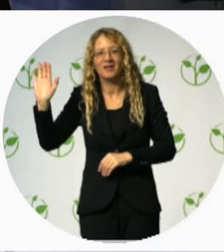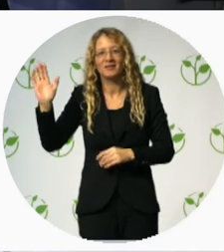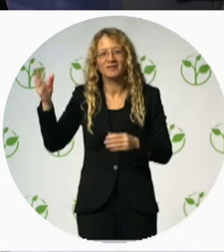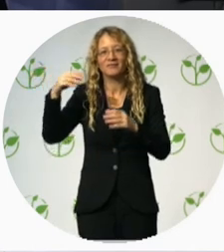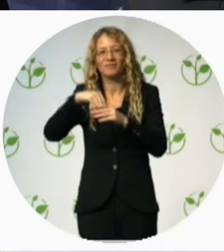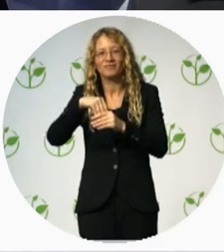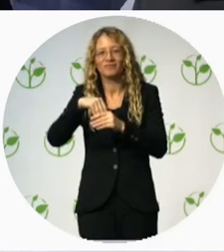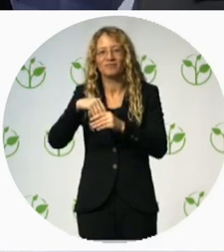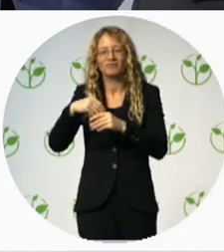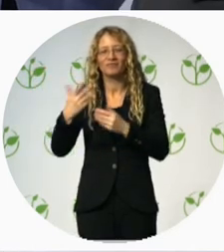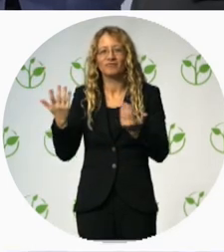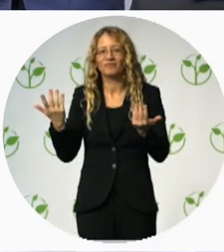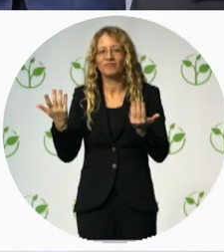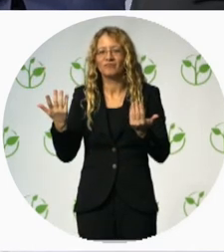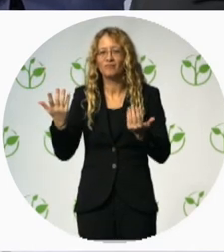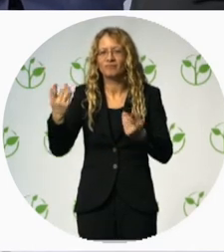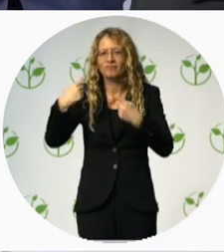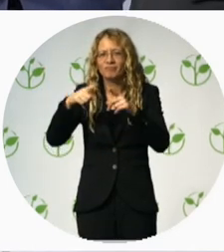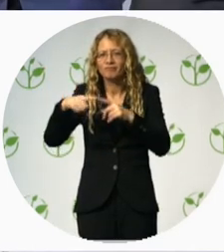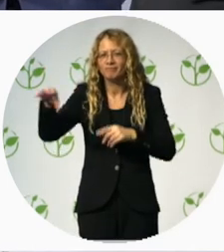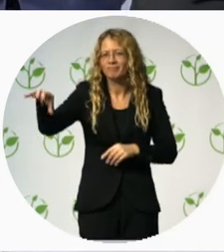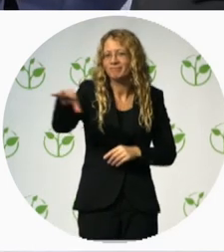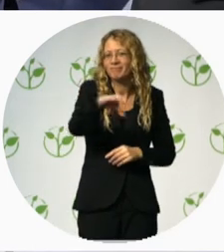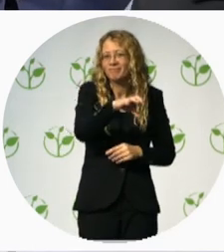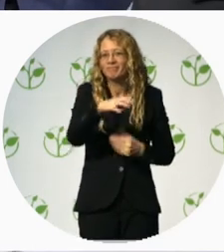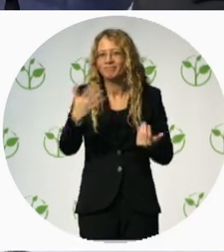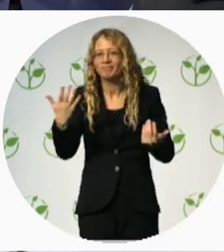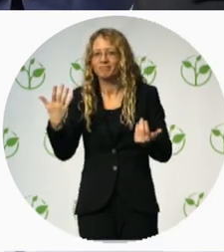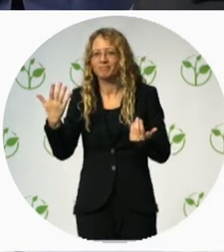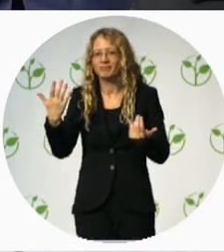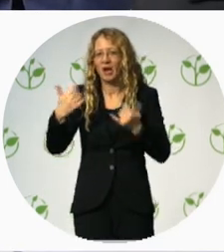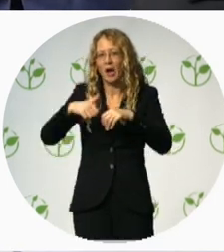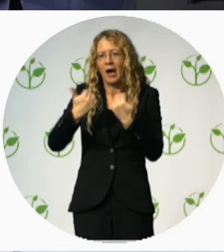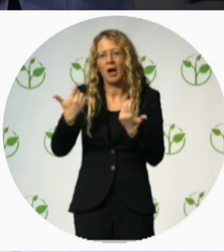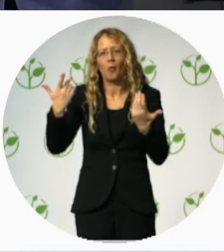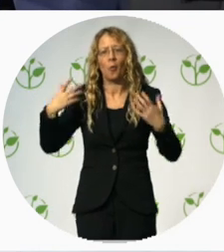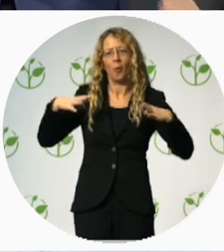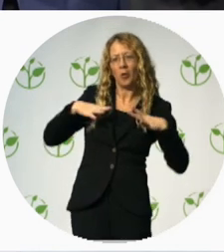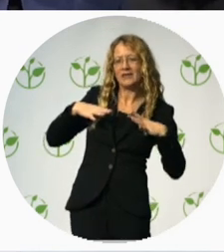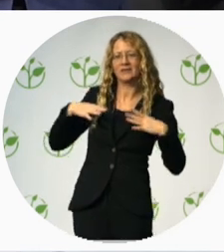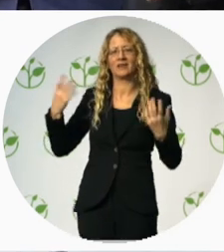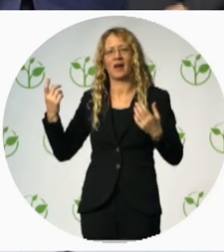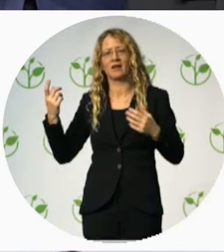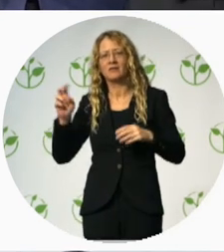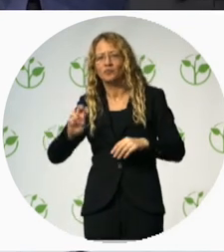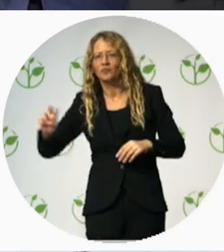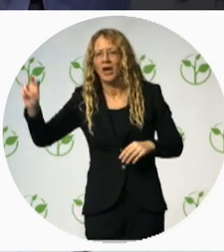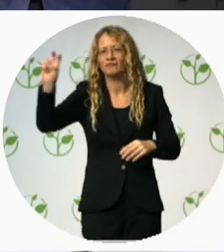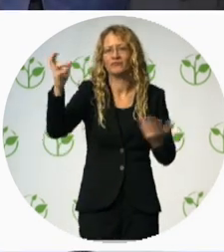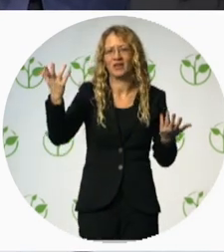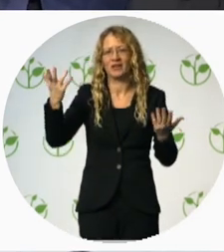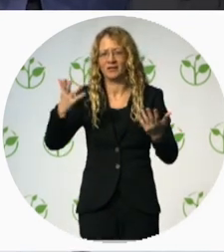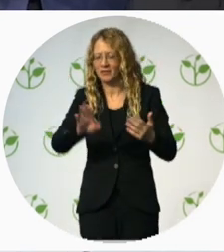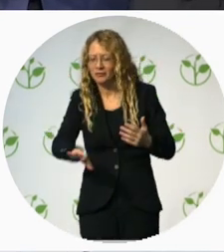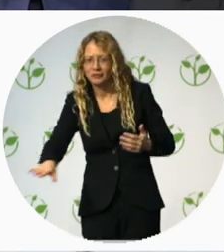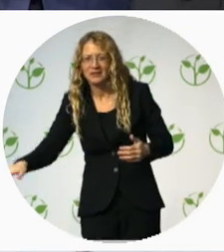in rural areas as well as in the capital, Kathmandu. The program focuses on prevention of childhood disability,